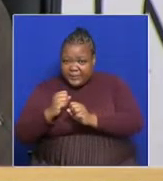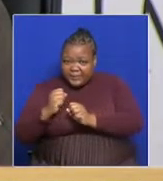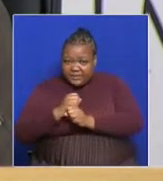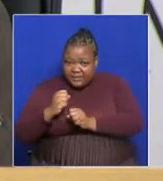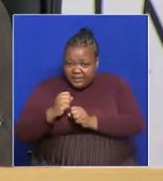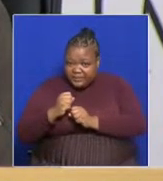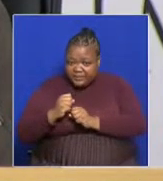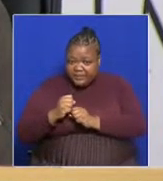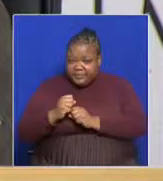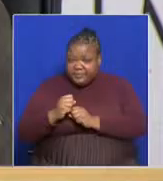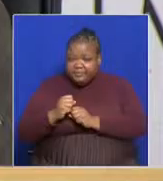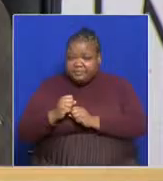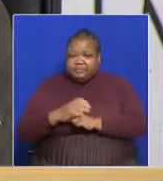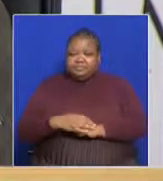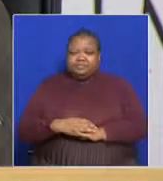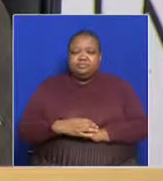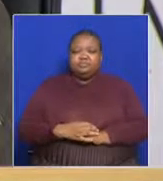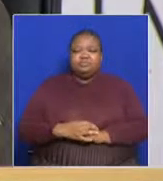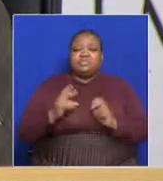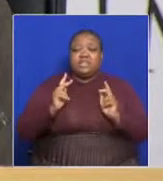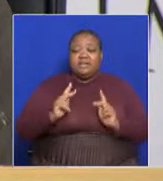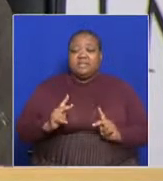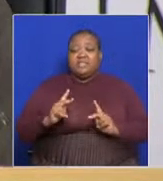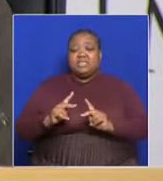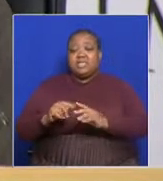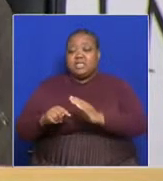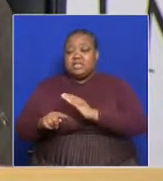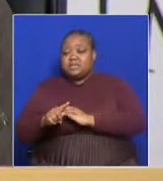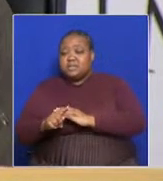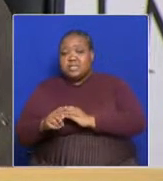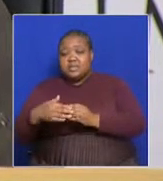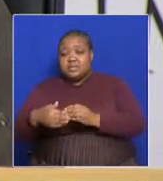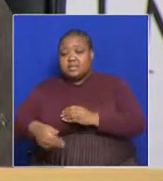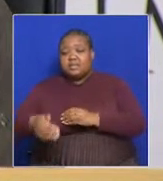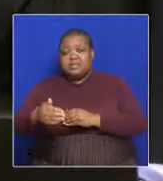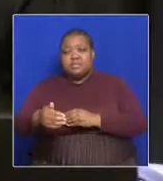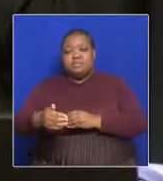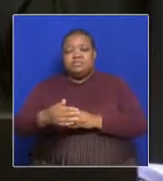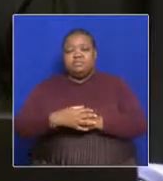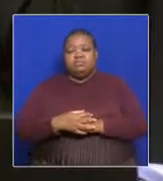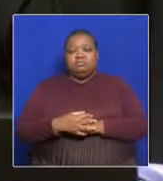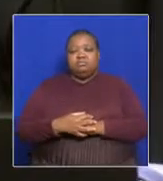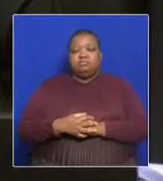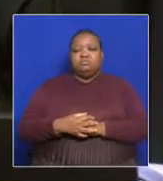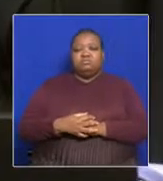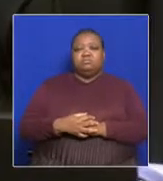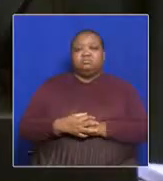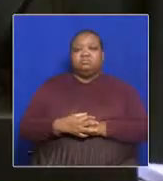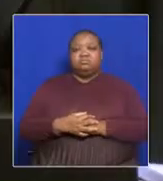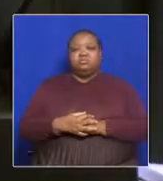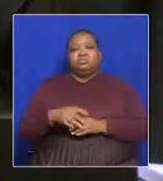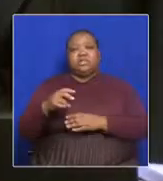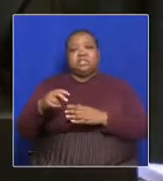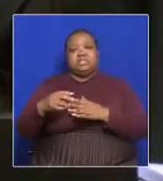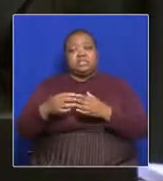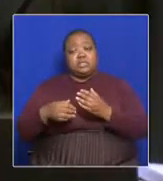physical exhibits in the entire time until they were stolen. Yes,